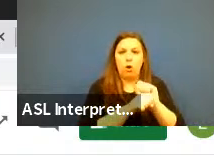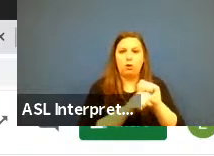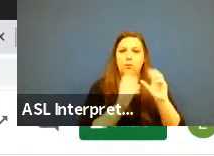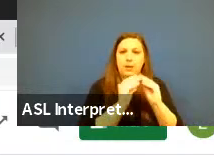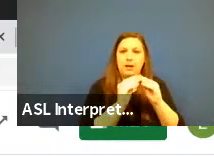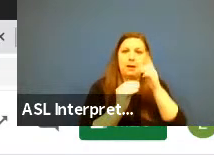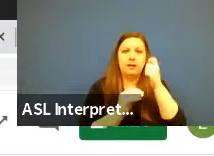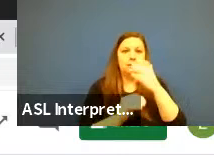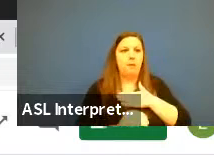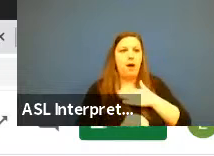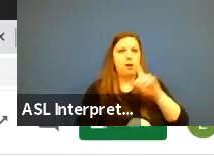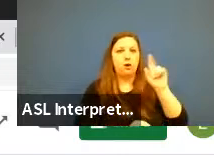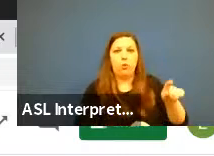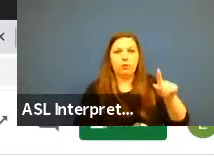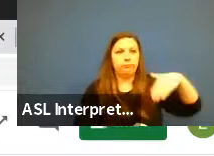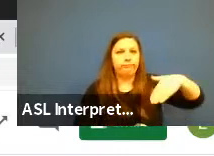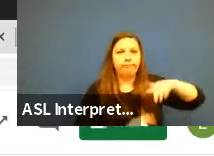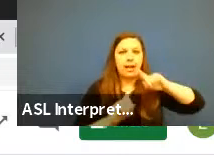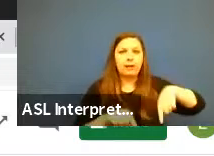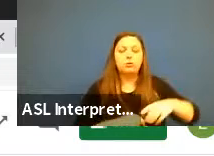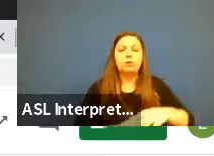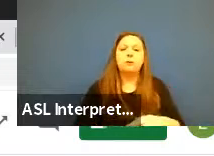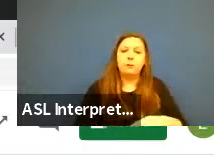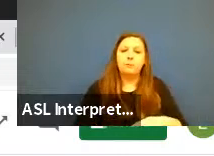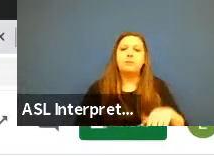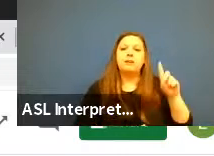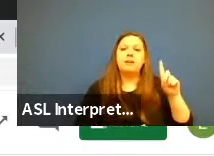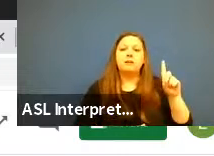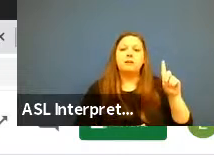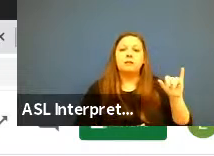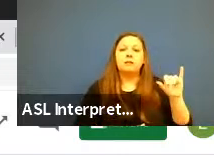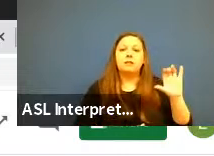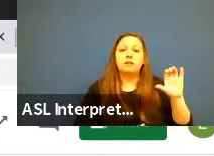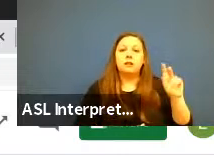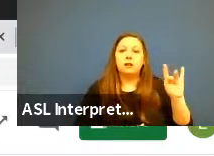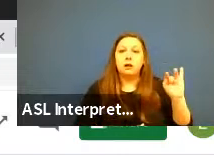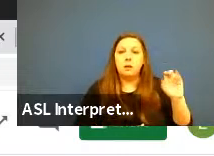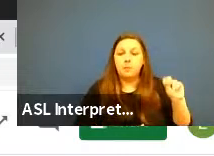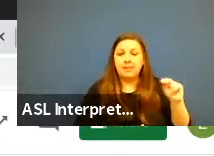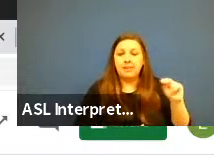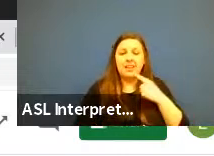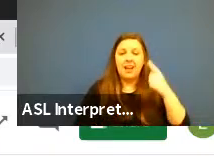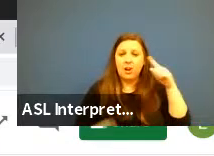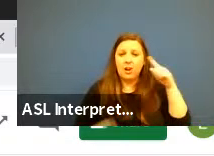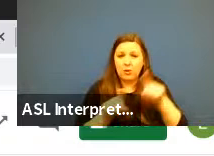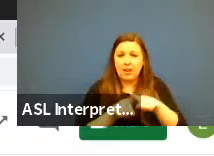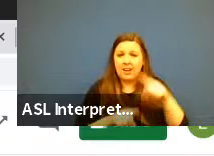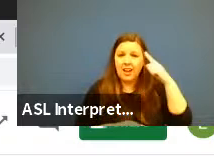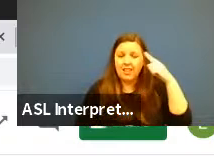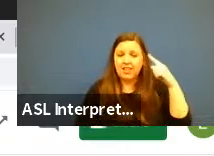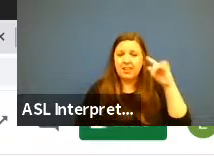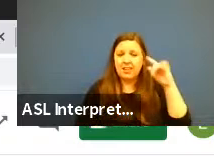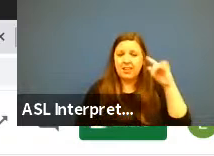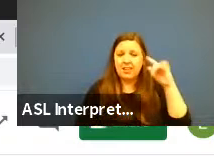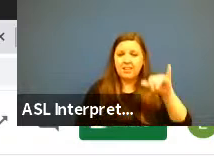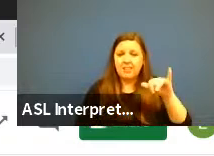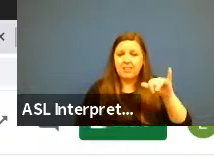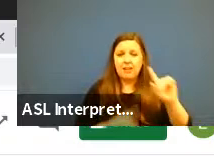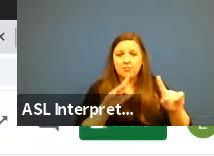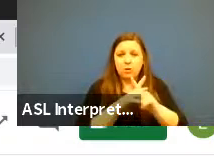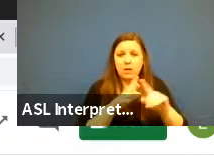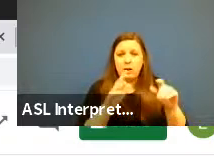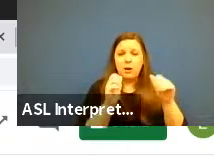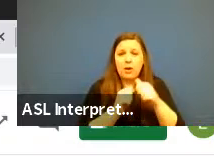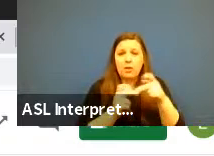Yeah, and I agree. And I think that comes up with property committee meetings too,